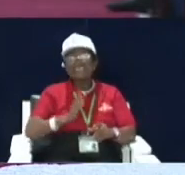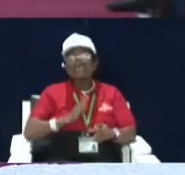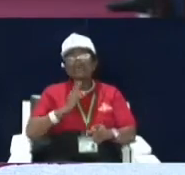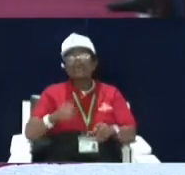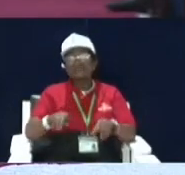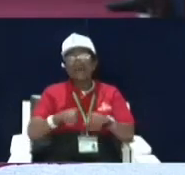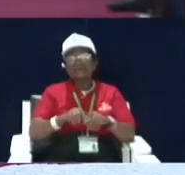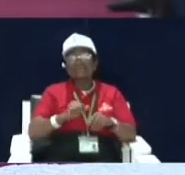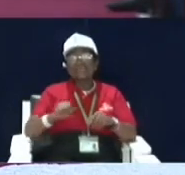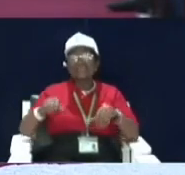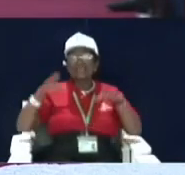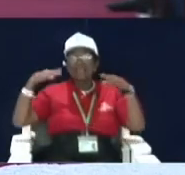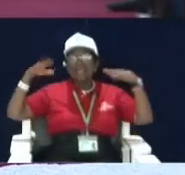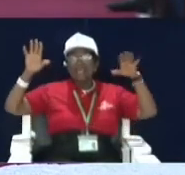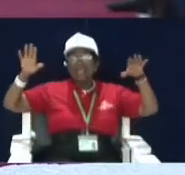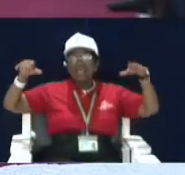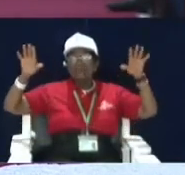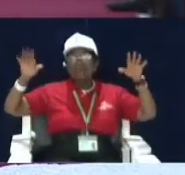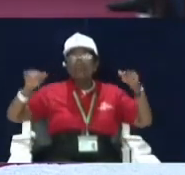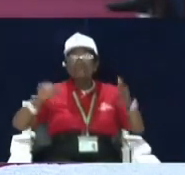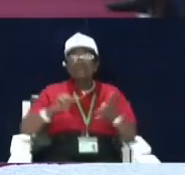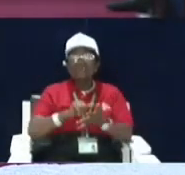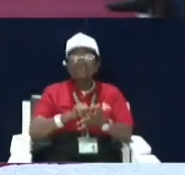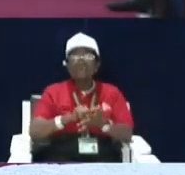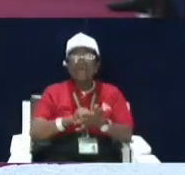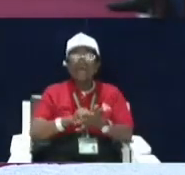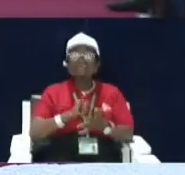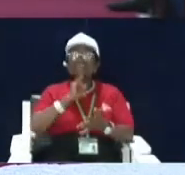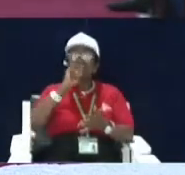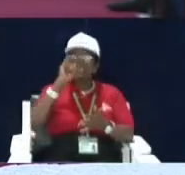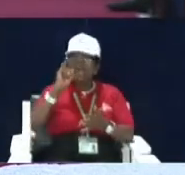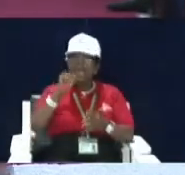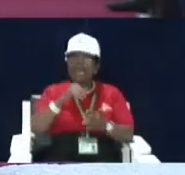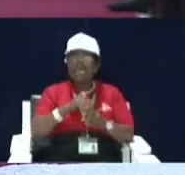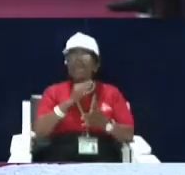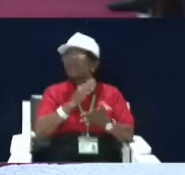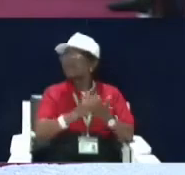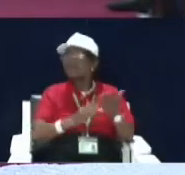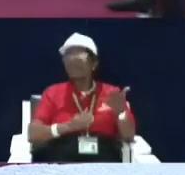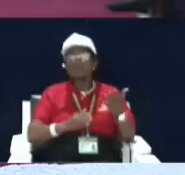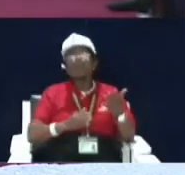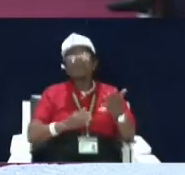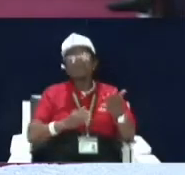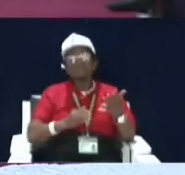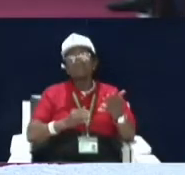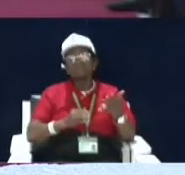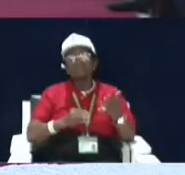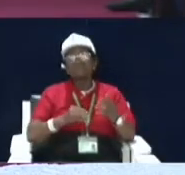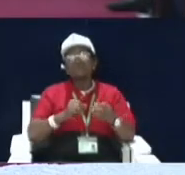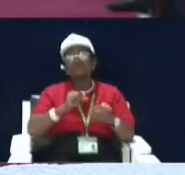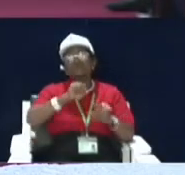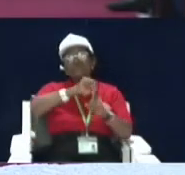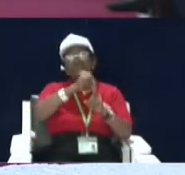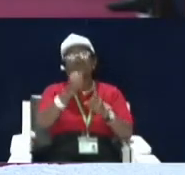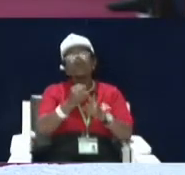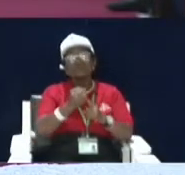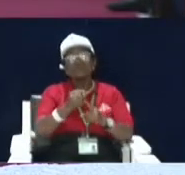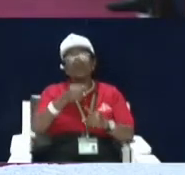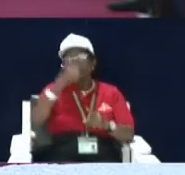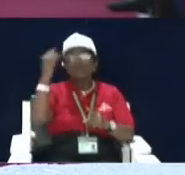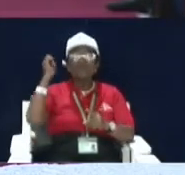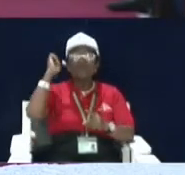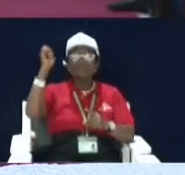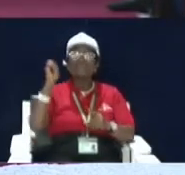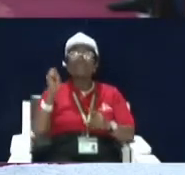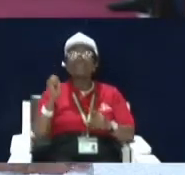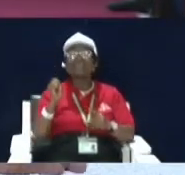dove, that's in a certain situation. Because he added quickly, be wise as